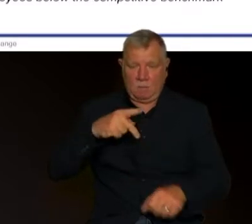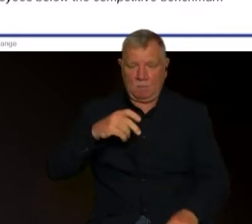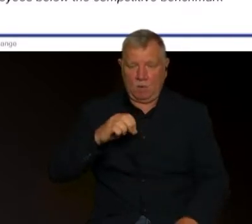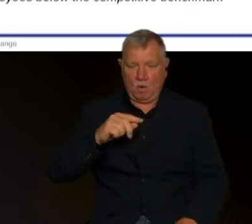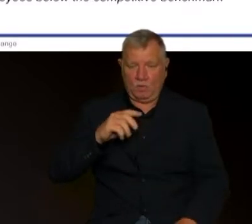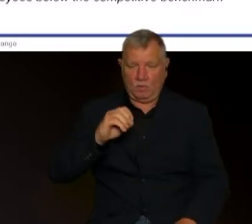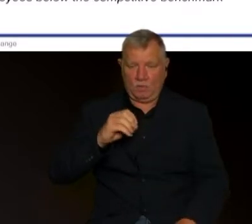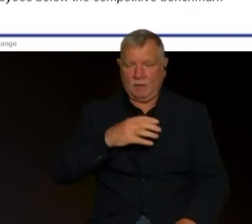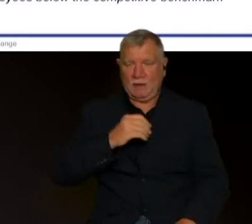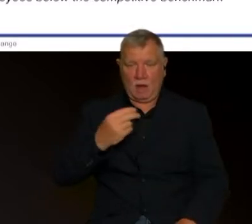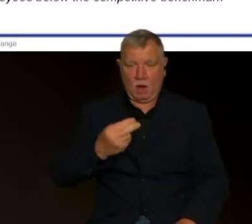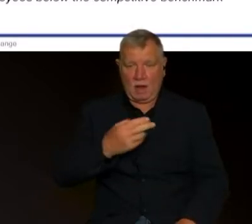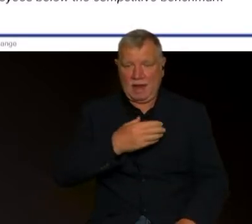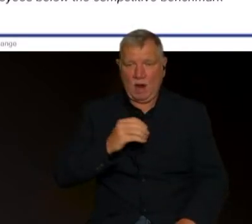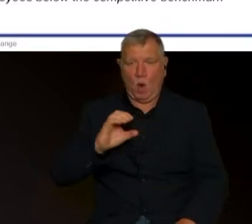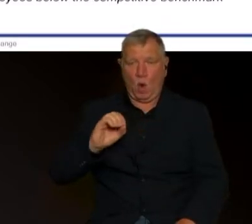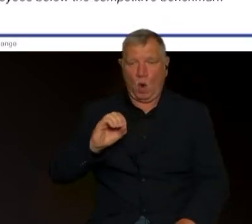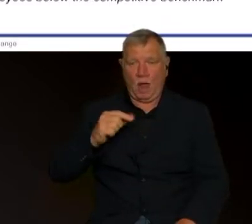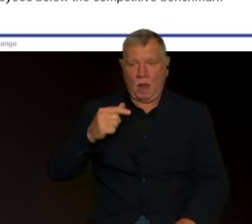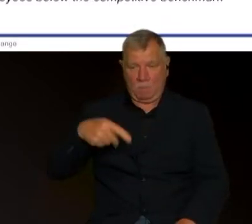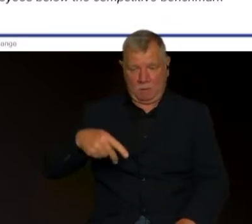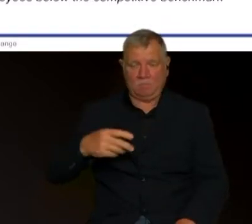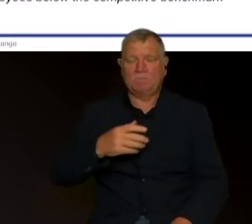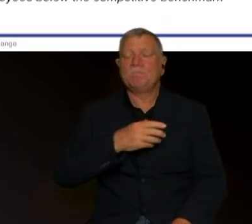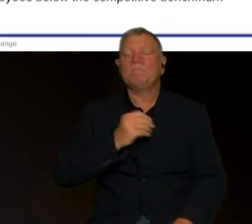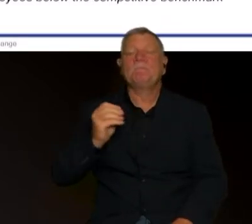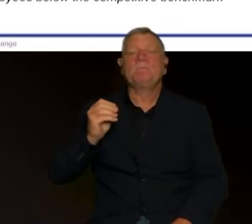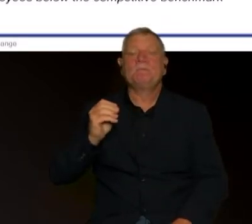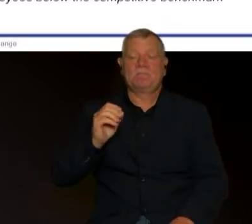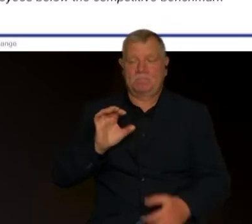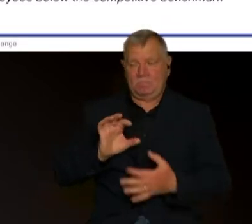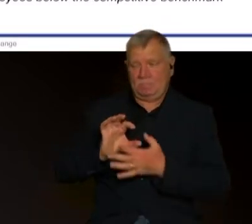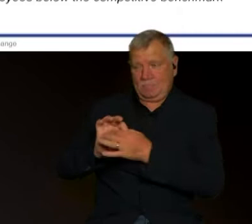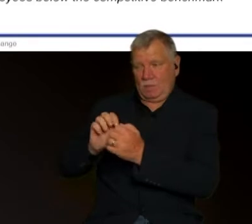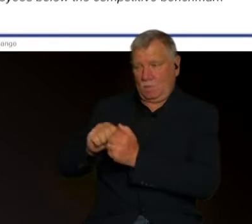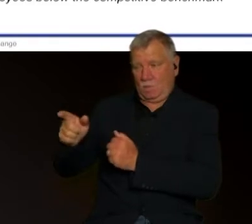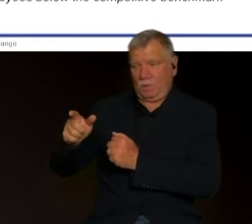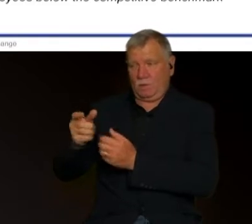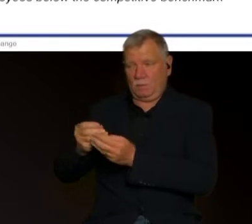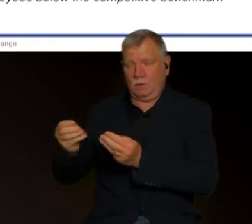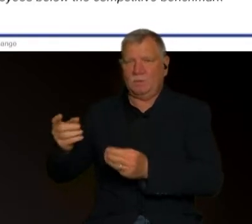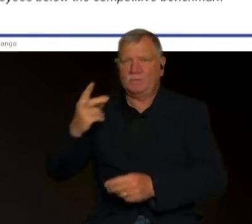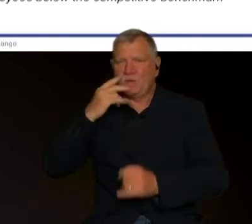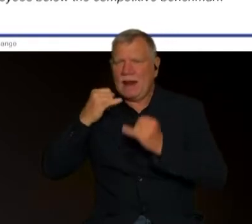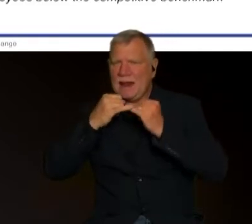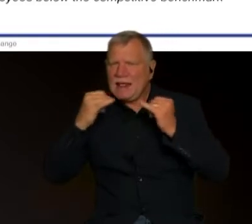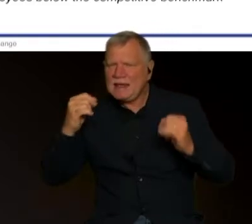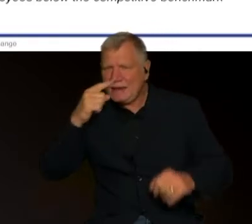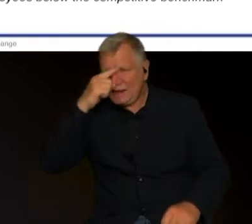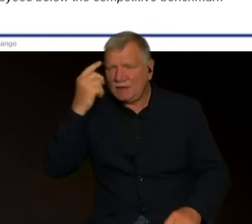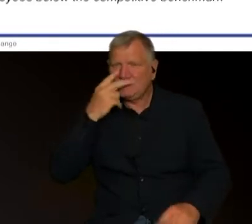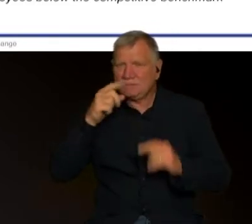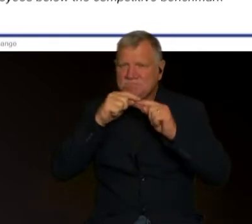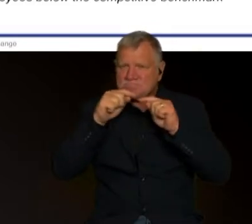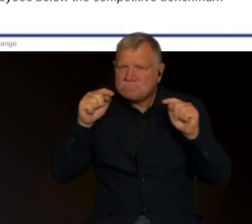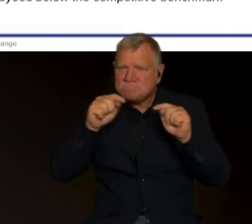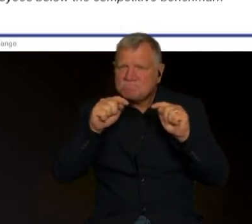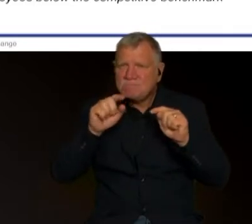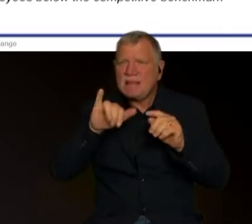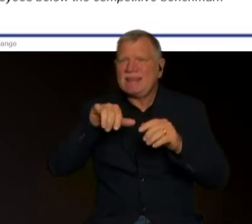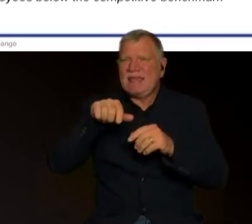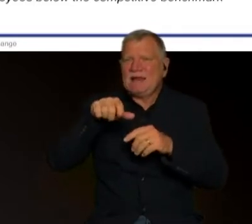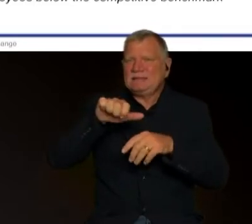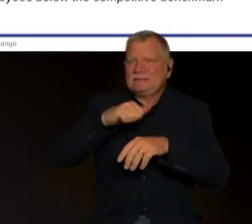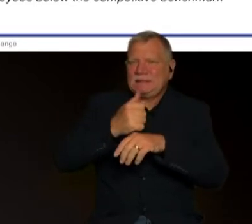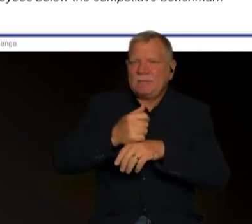for public employees in the pilot program, both the Treasury and OMB, in relation to the market. This line that you see here, the black